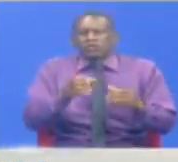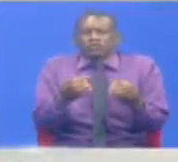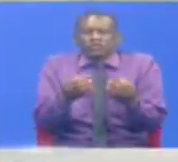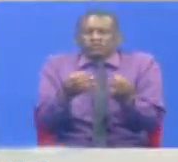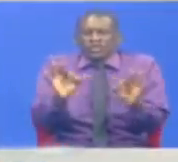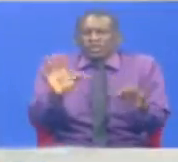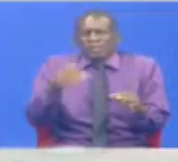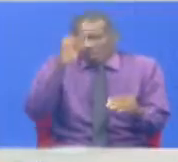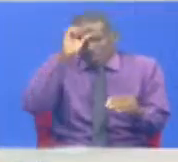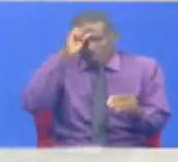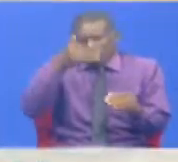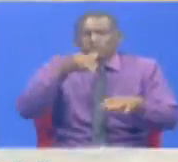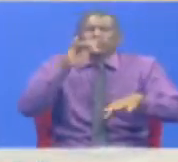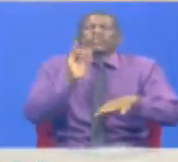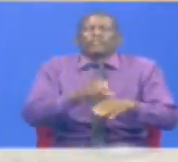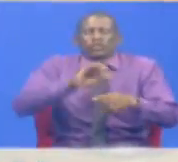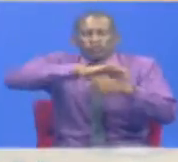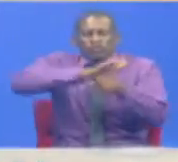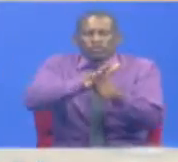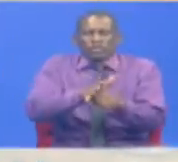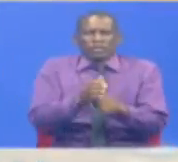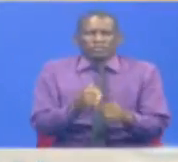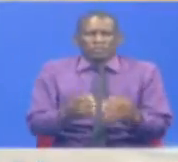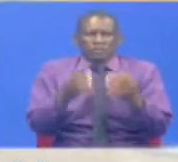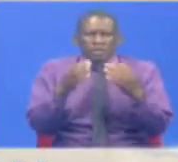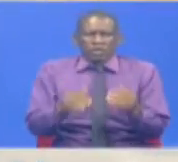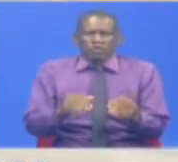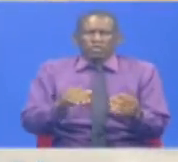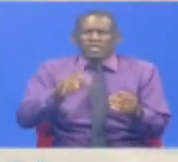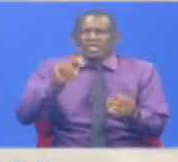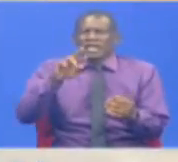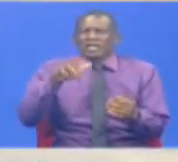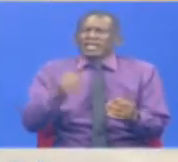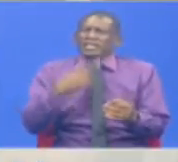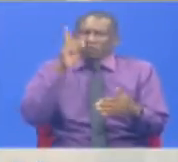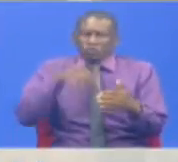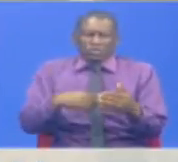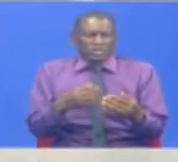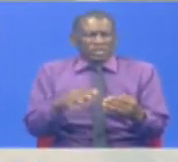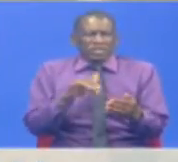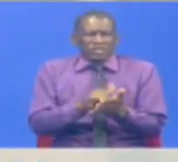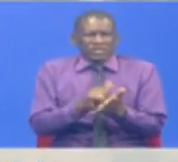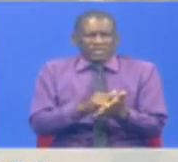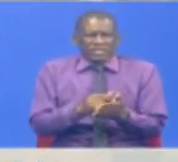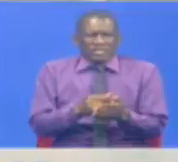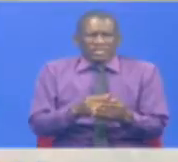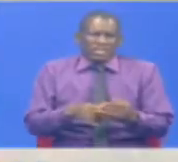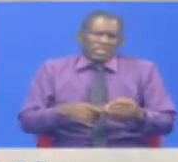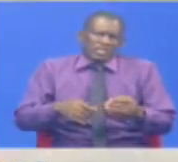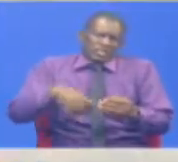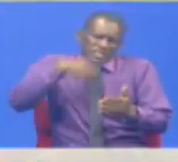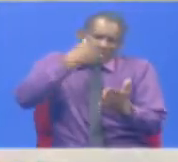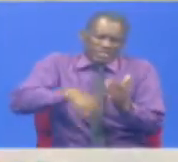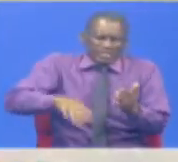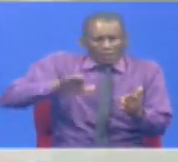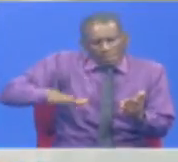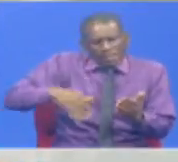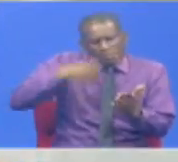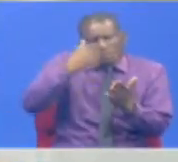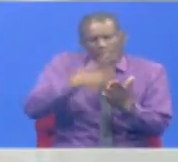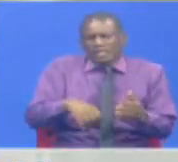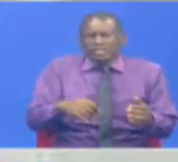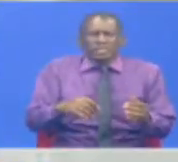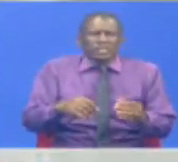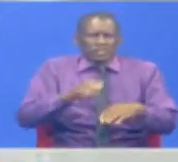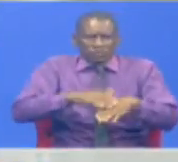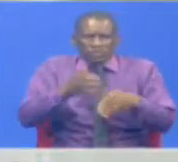of the adverse effects of the COVID-19 pandemic. The authority has denied the argument that the timing of the minimum tax is inauspicious. The